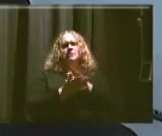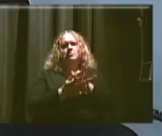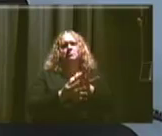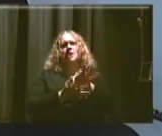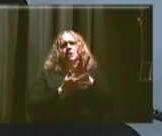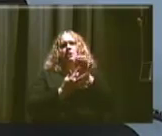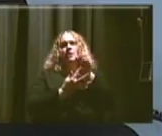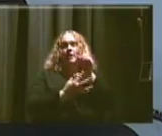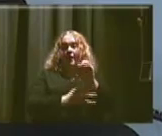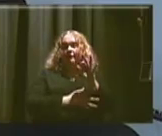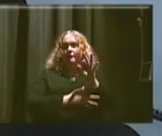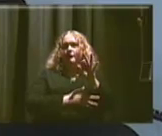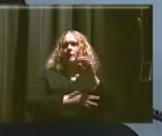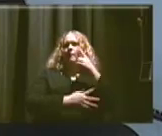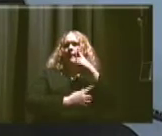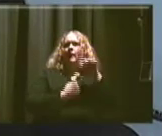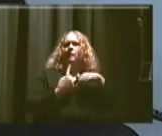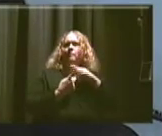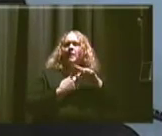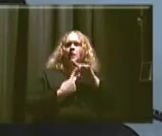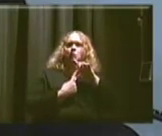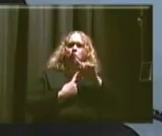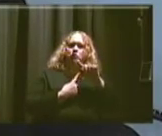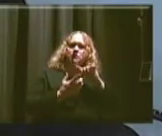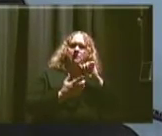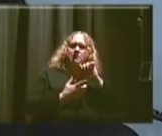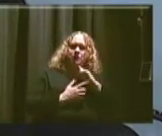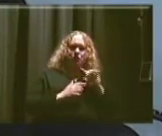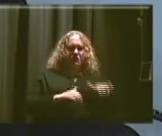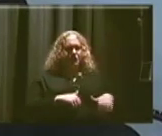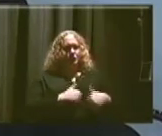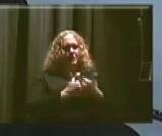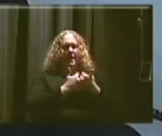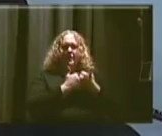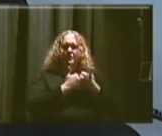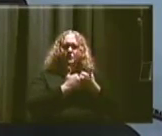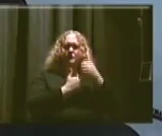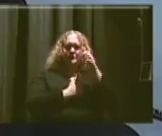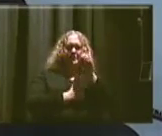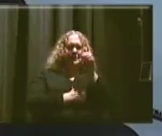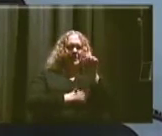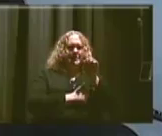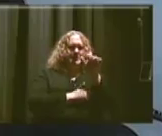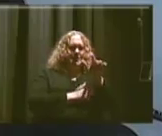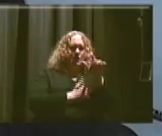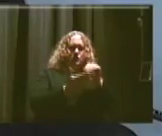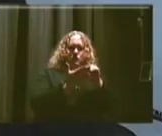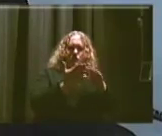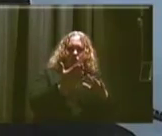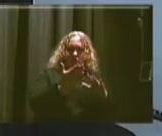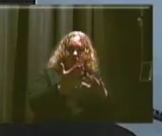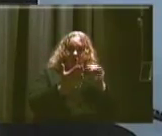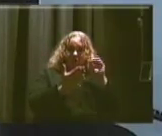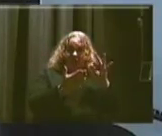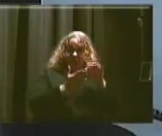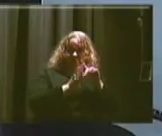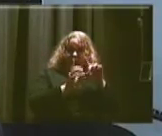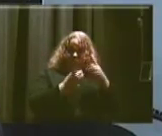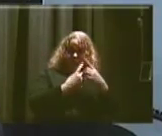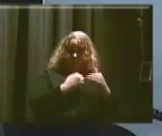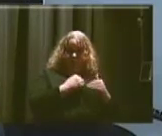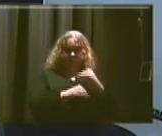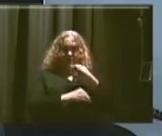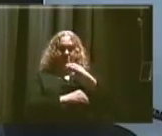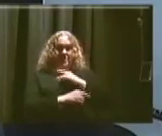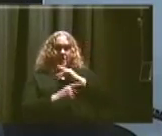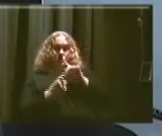of English language learners. But my question is concerning when these results go to the district rather than being reported